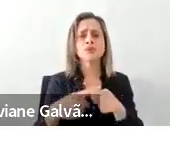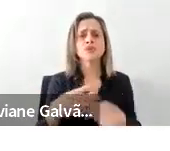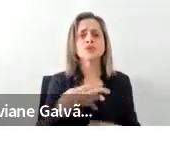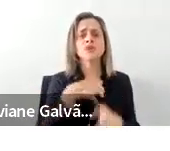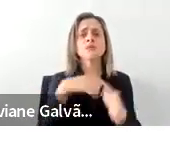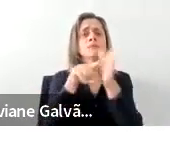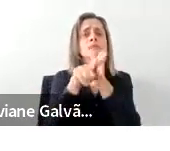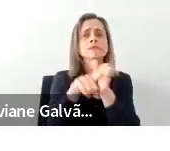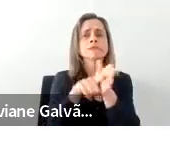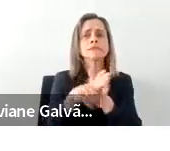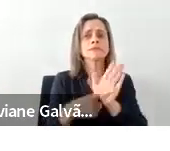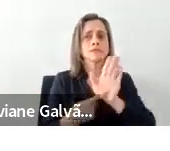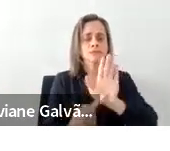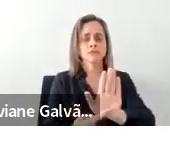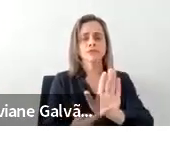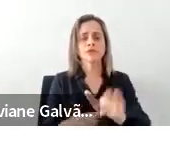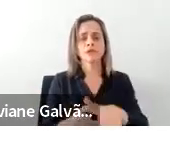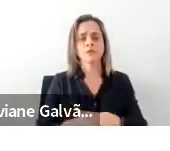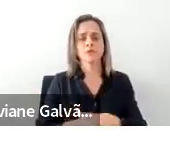political economy.